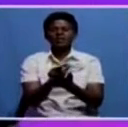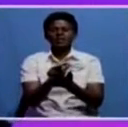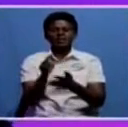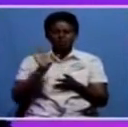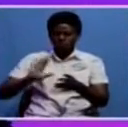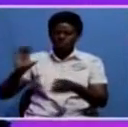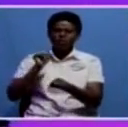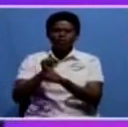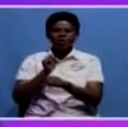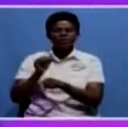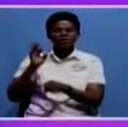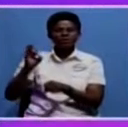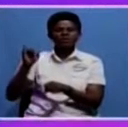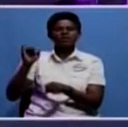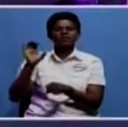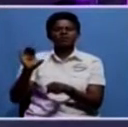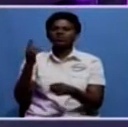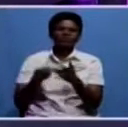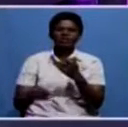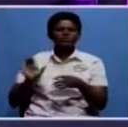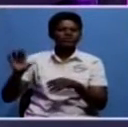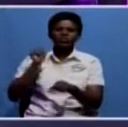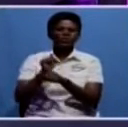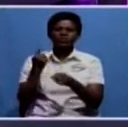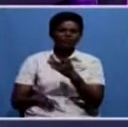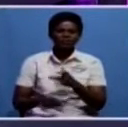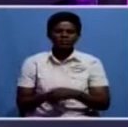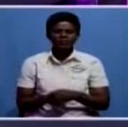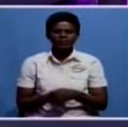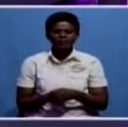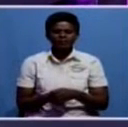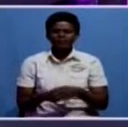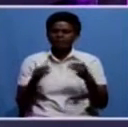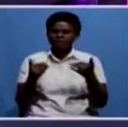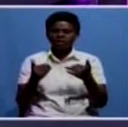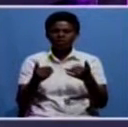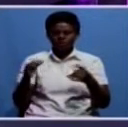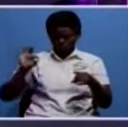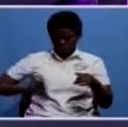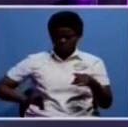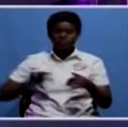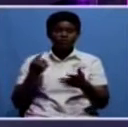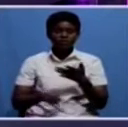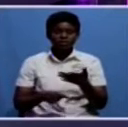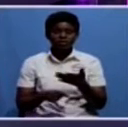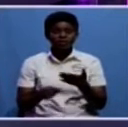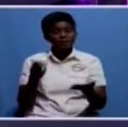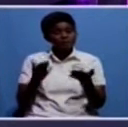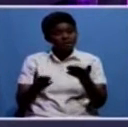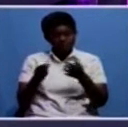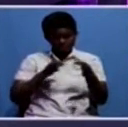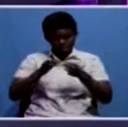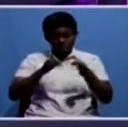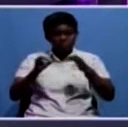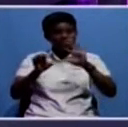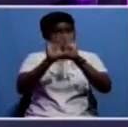other FIC has not mentioned names. They don't argue that way. They haven't given any names. That is the point. So probably somebody has no justification to